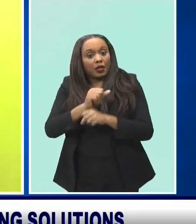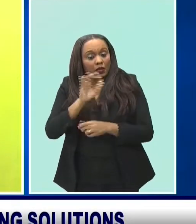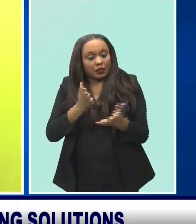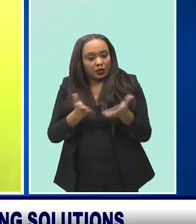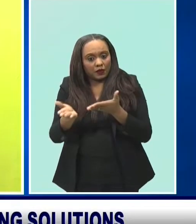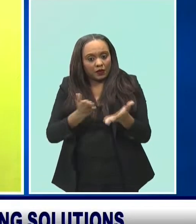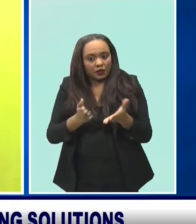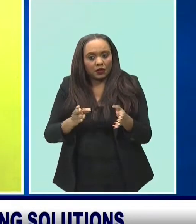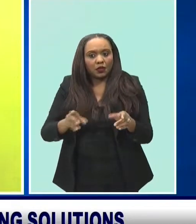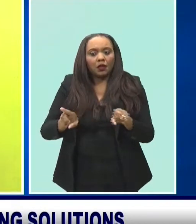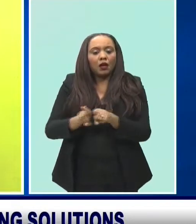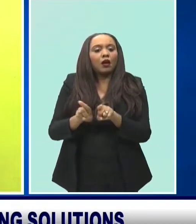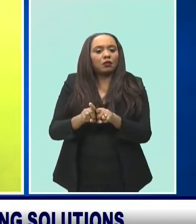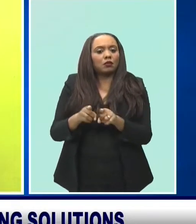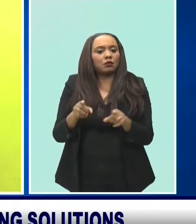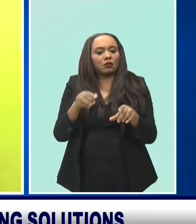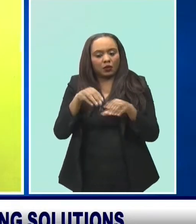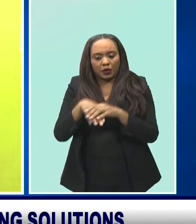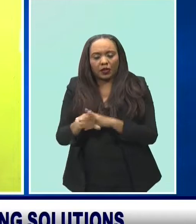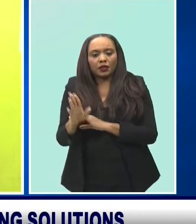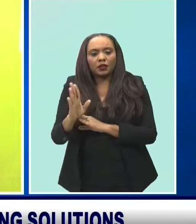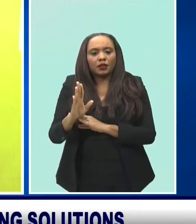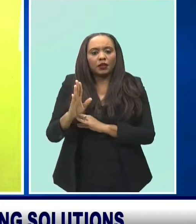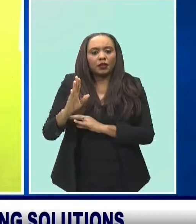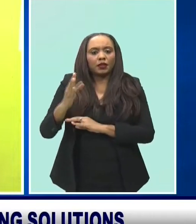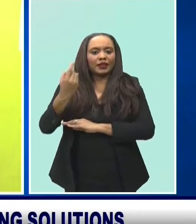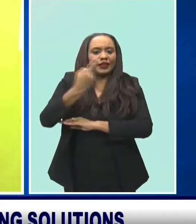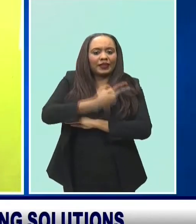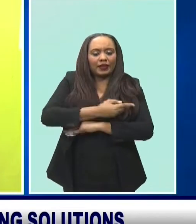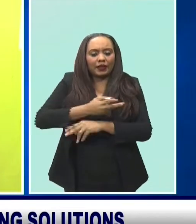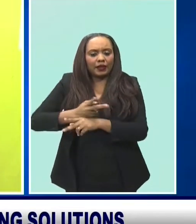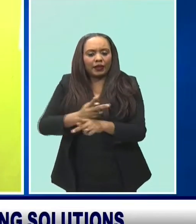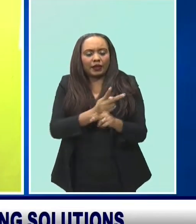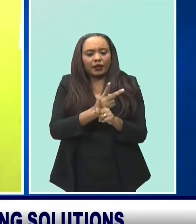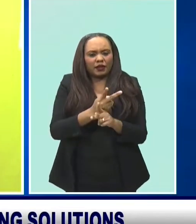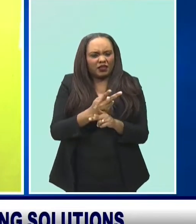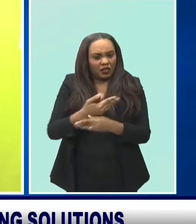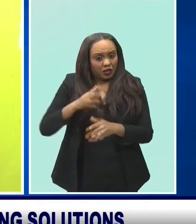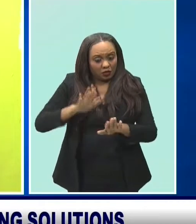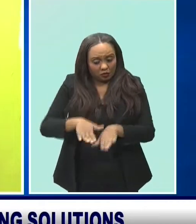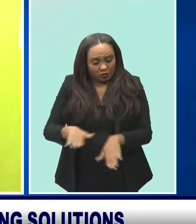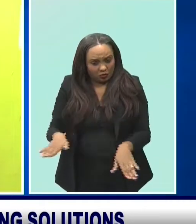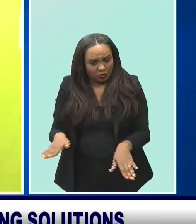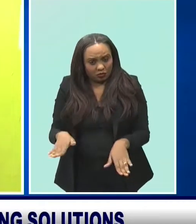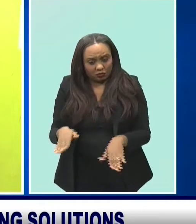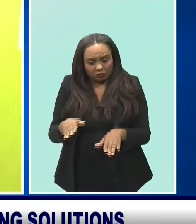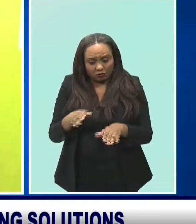you go into daycare centers, they have the beds, they have the toys and so forth.